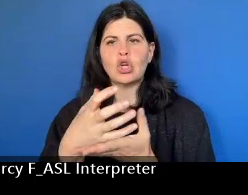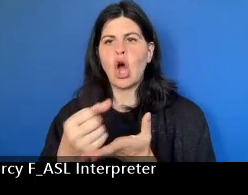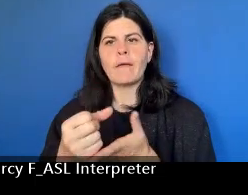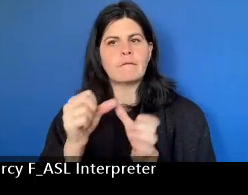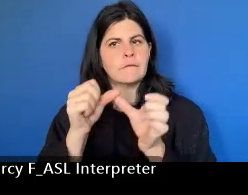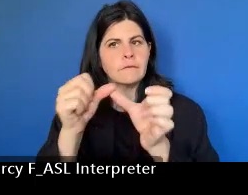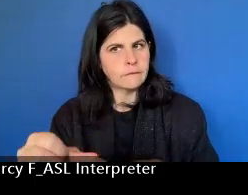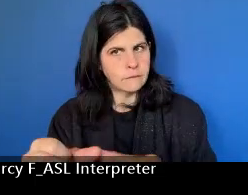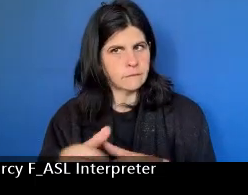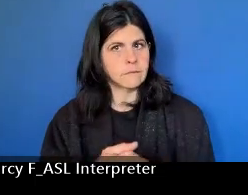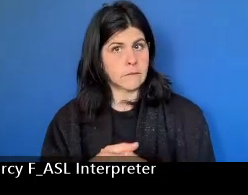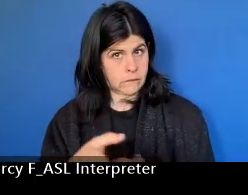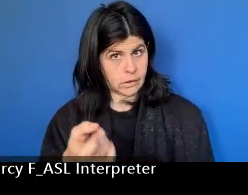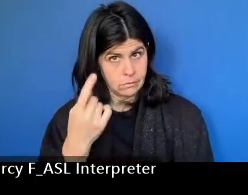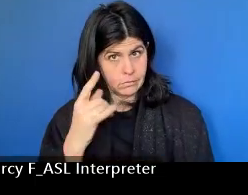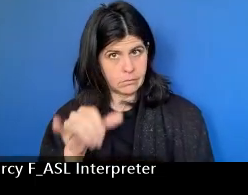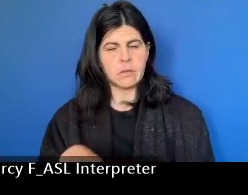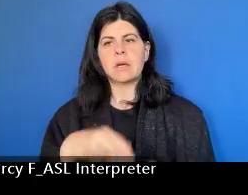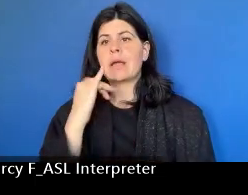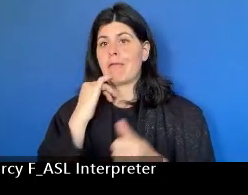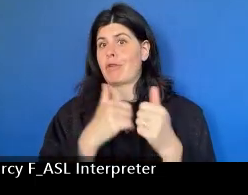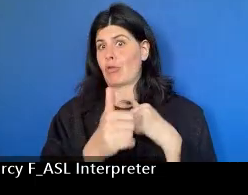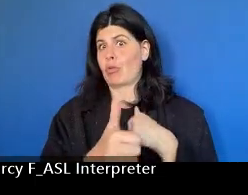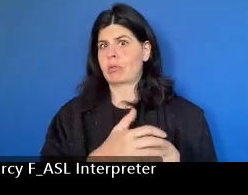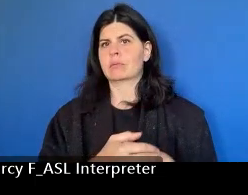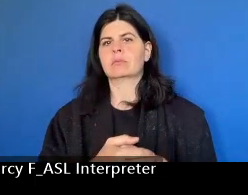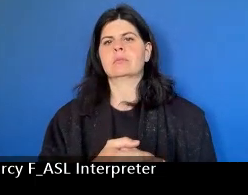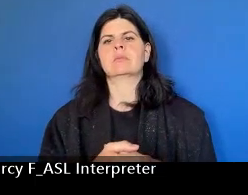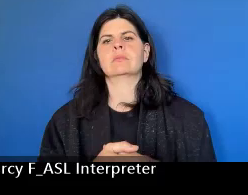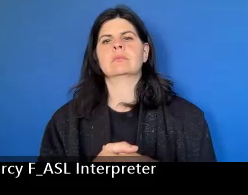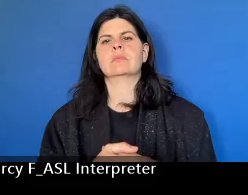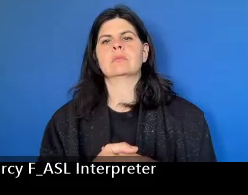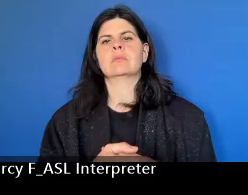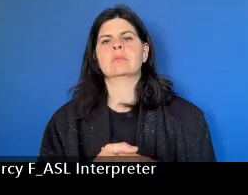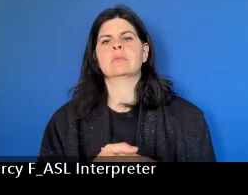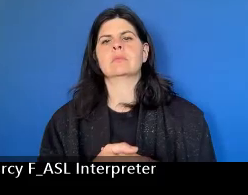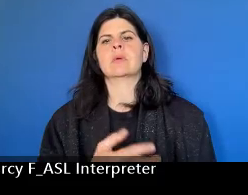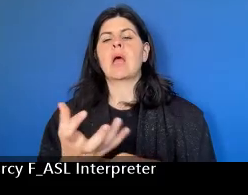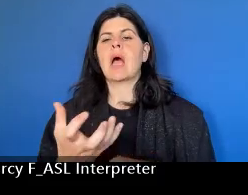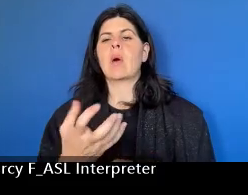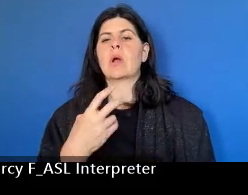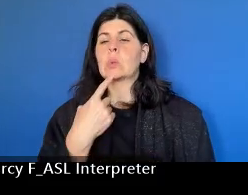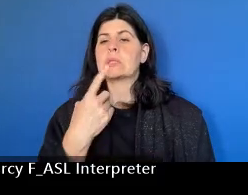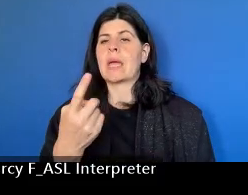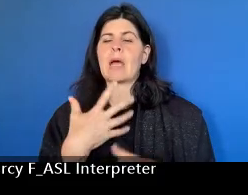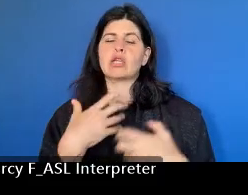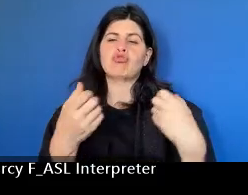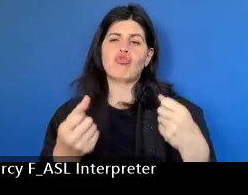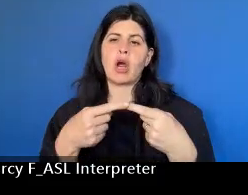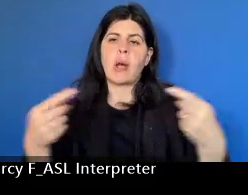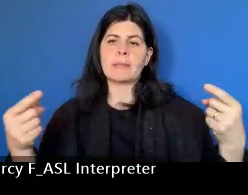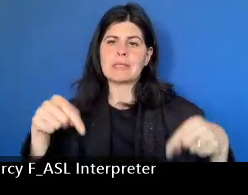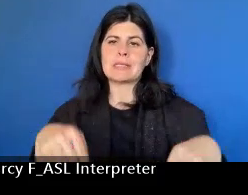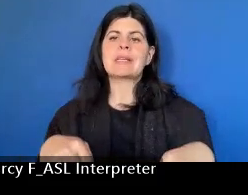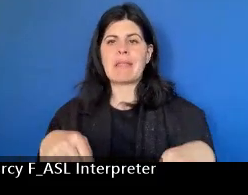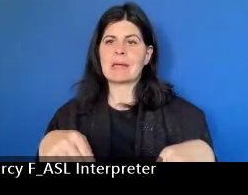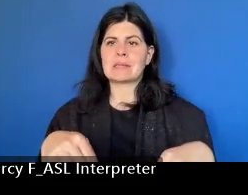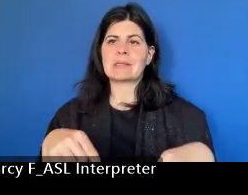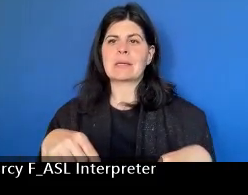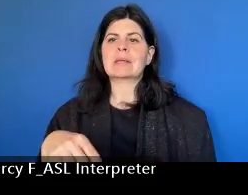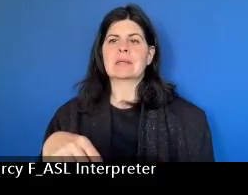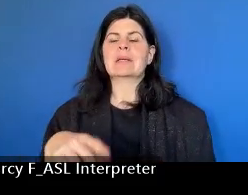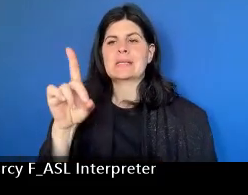make sure we understand that if this goes through. I want to voice my strong opposition to this decommissioning of